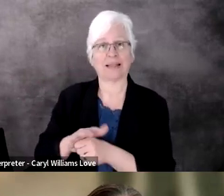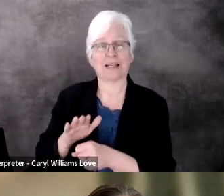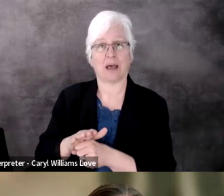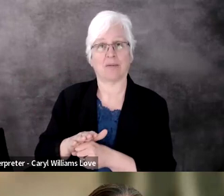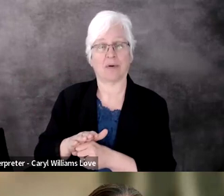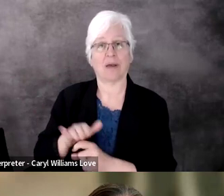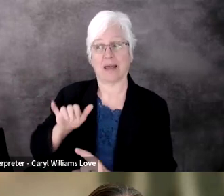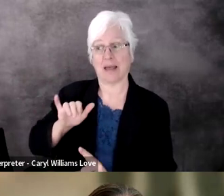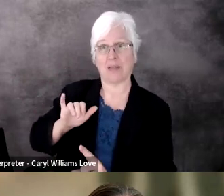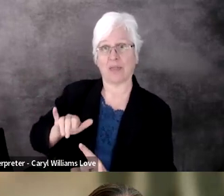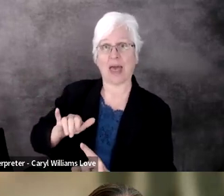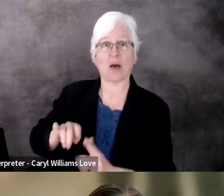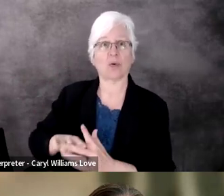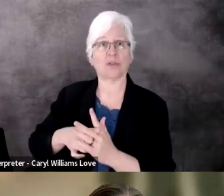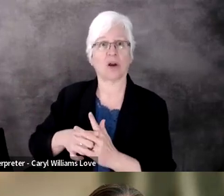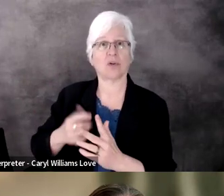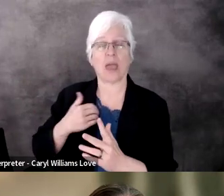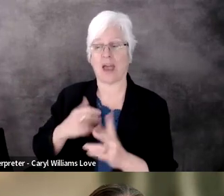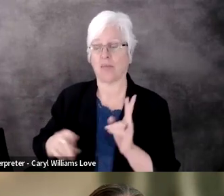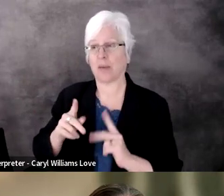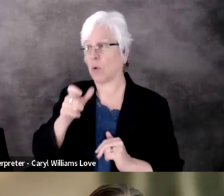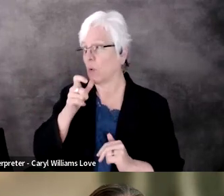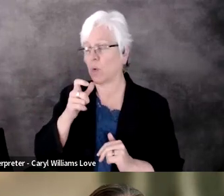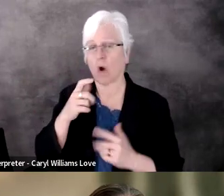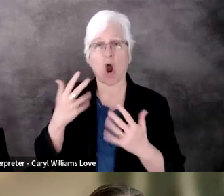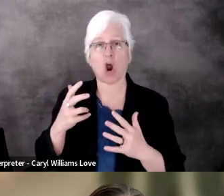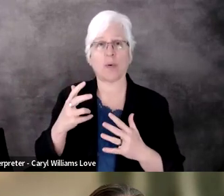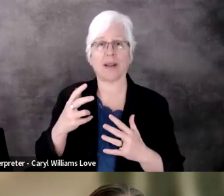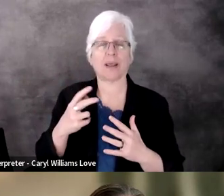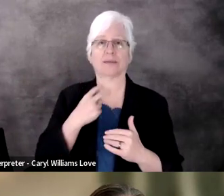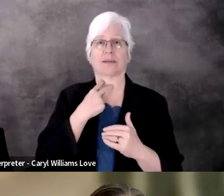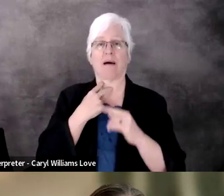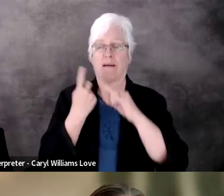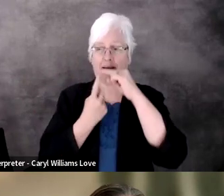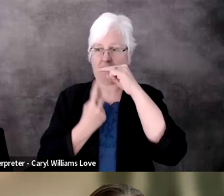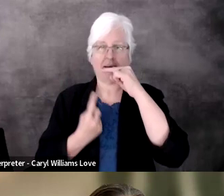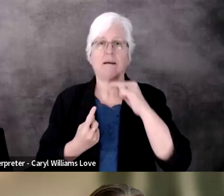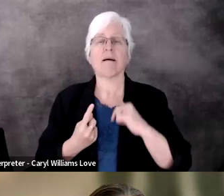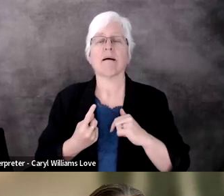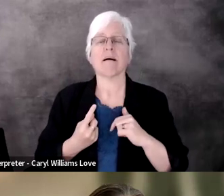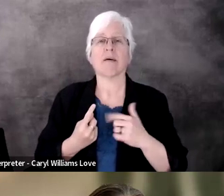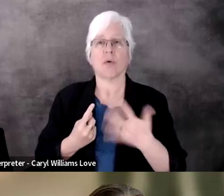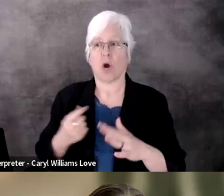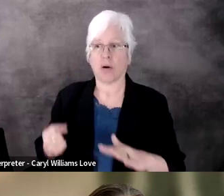have people inside of episodes, like right off the bat, inside of the facility. And so I think that